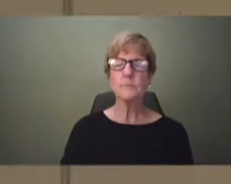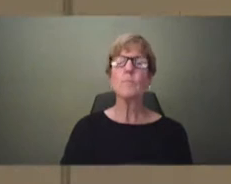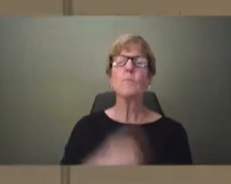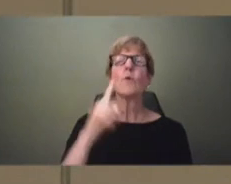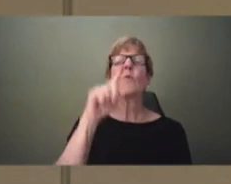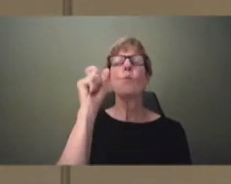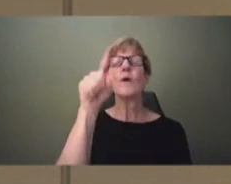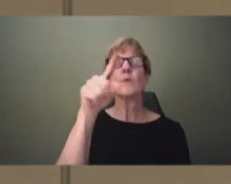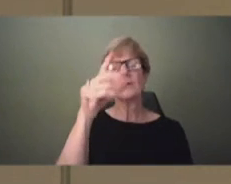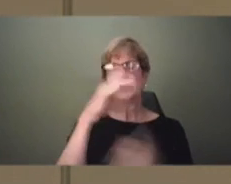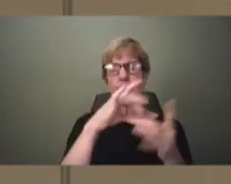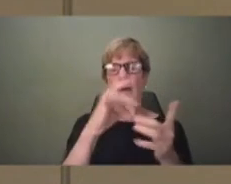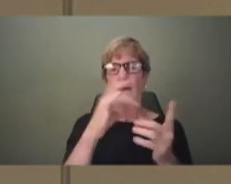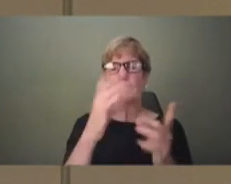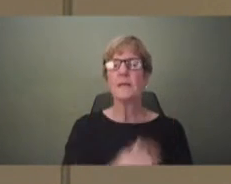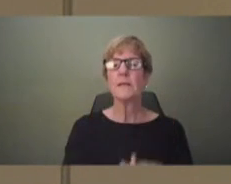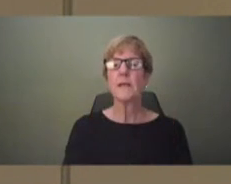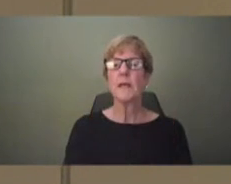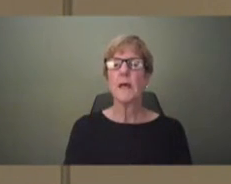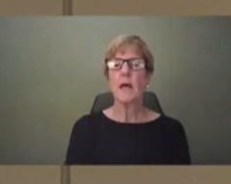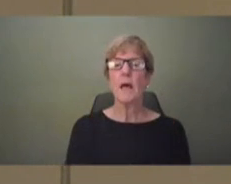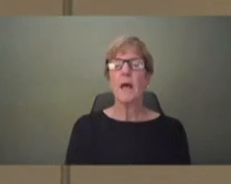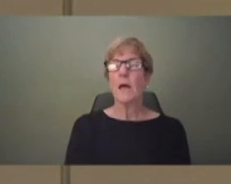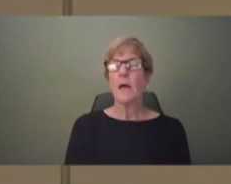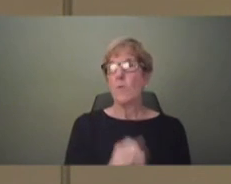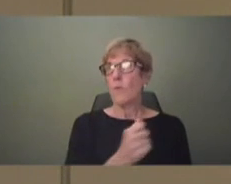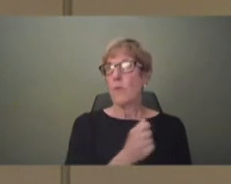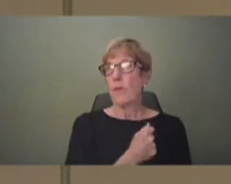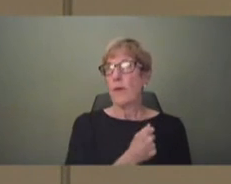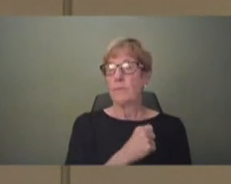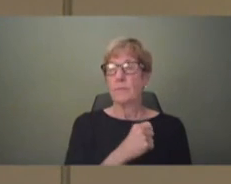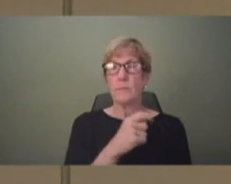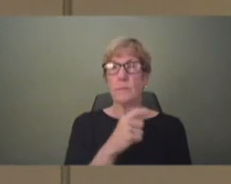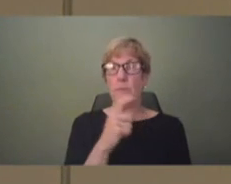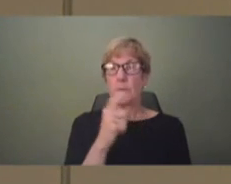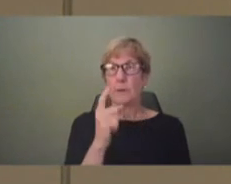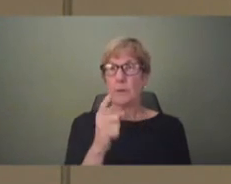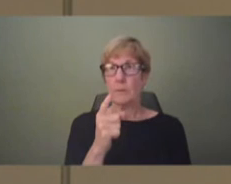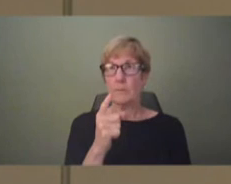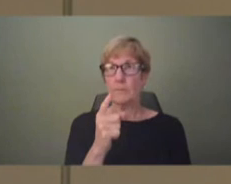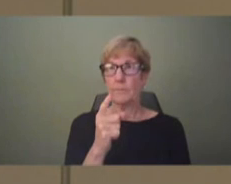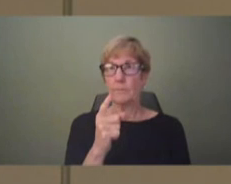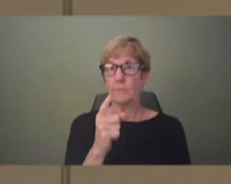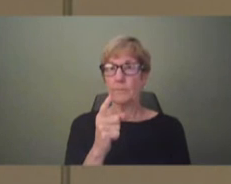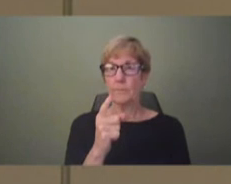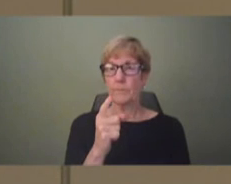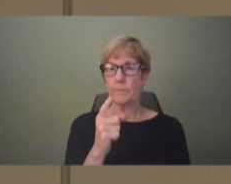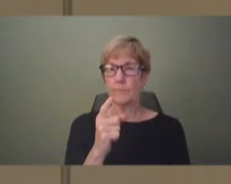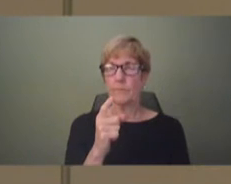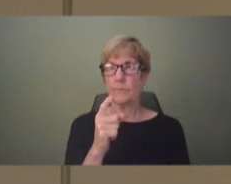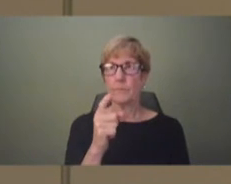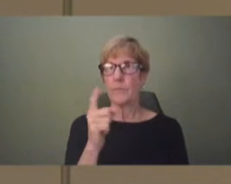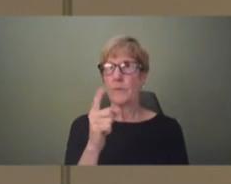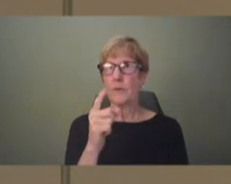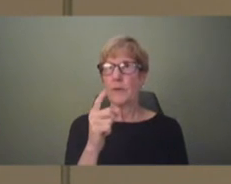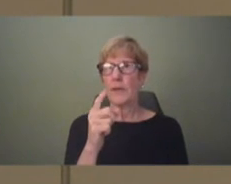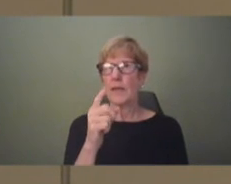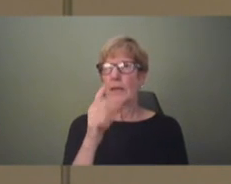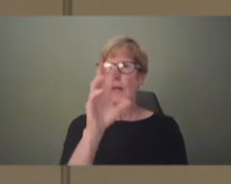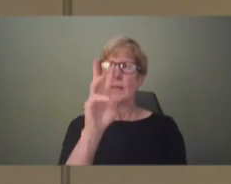comment um would love to just heard the the keeping of the six-foot